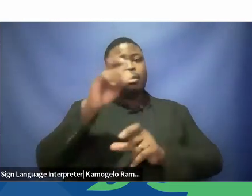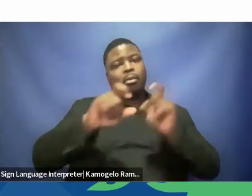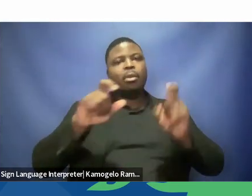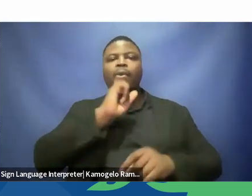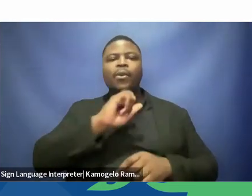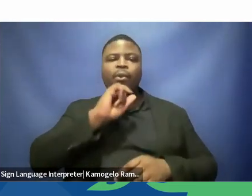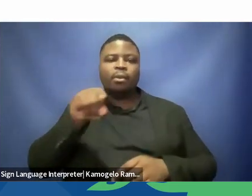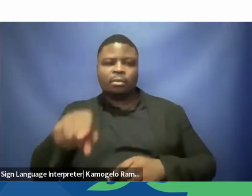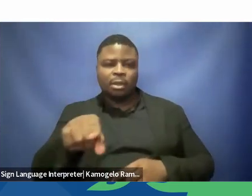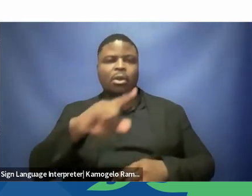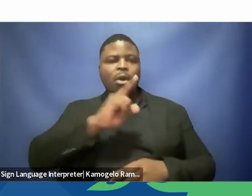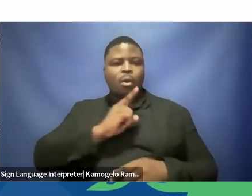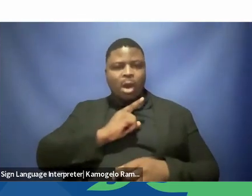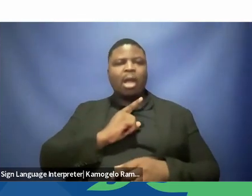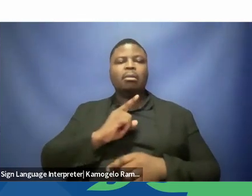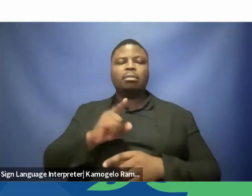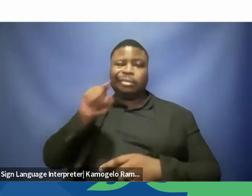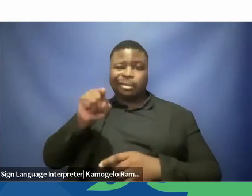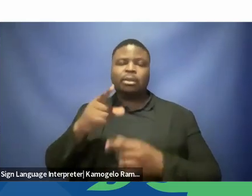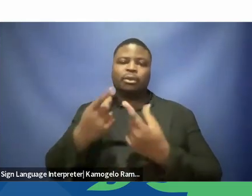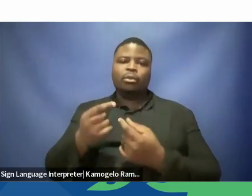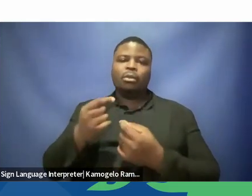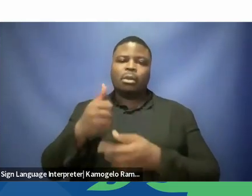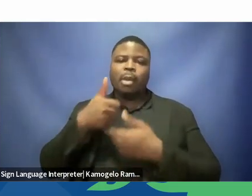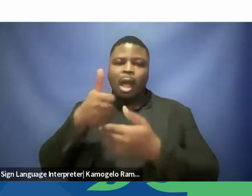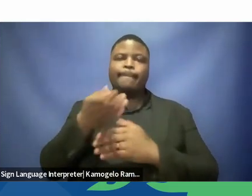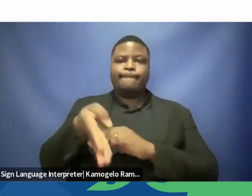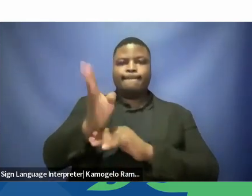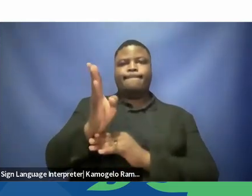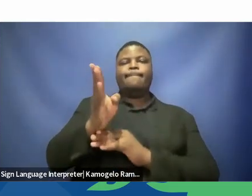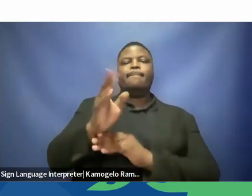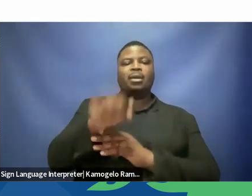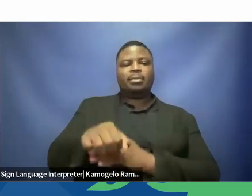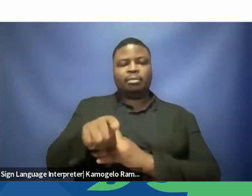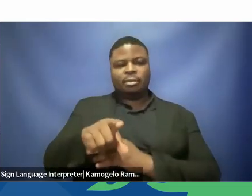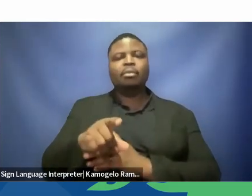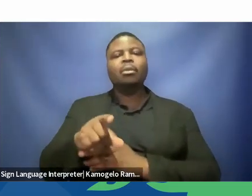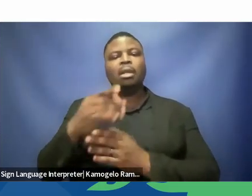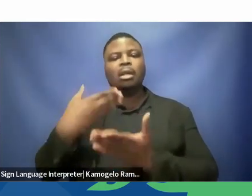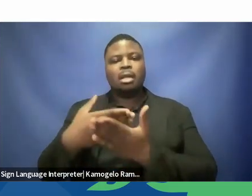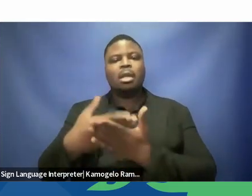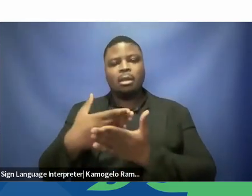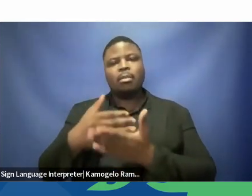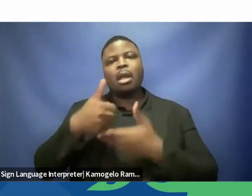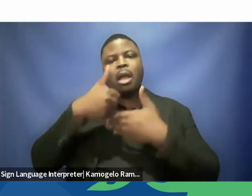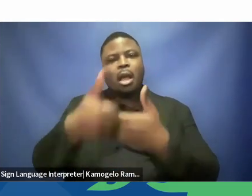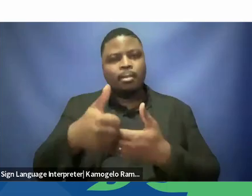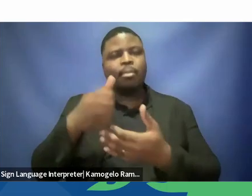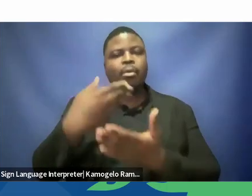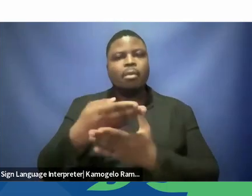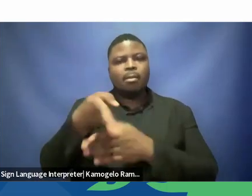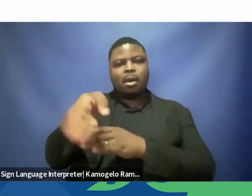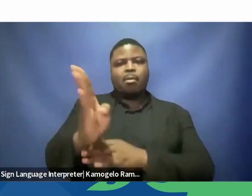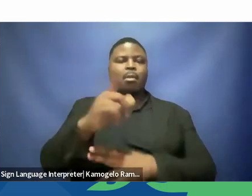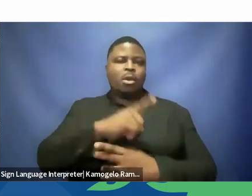and as such, they would ingest oral Viagra, and that will help them to maintain that erection during their sexual